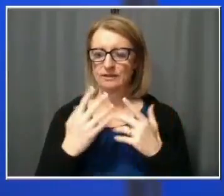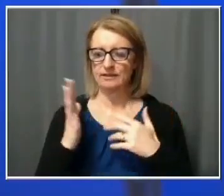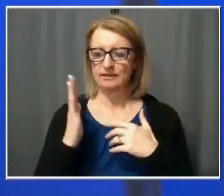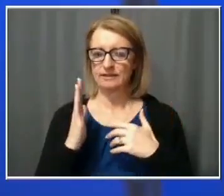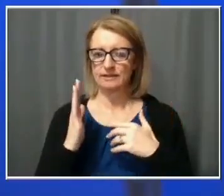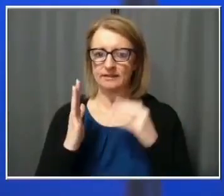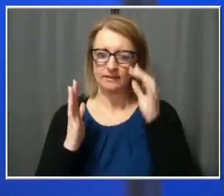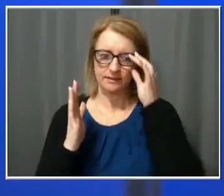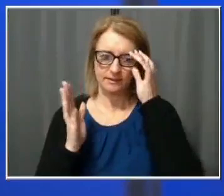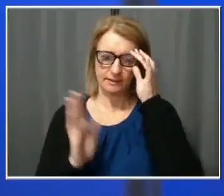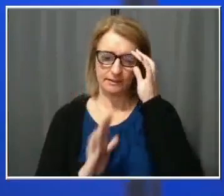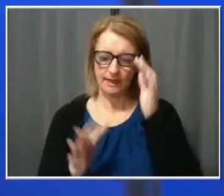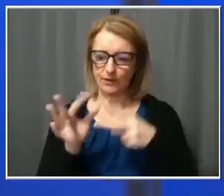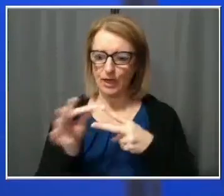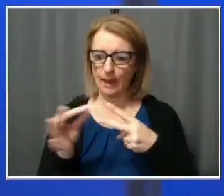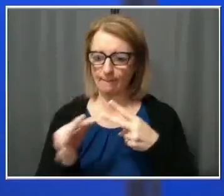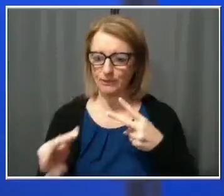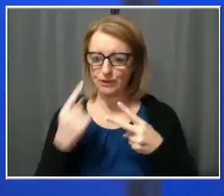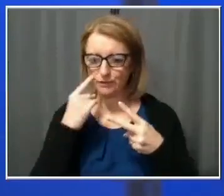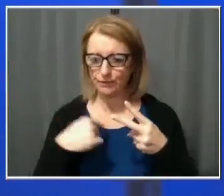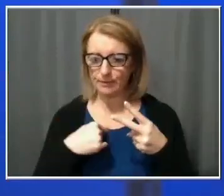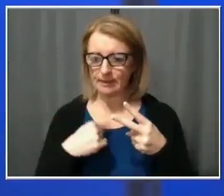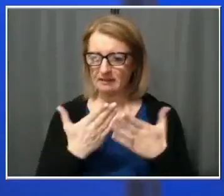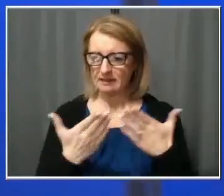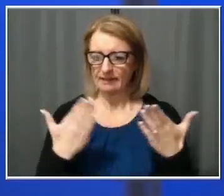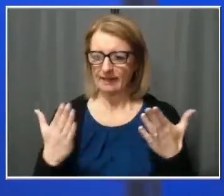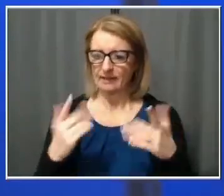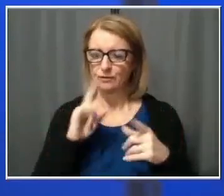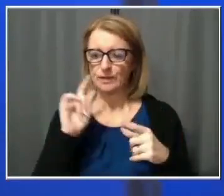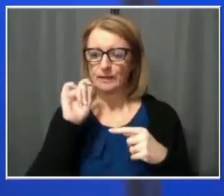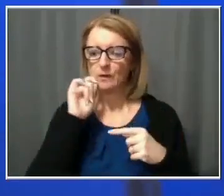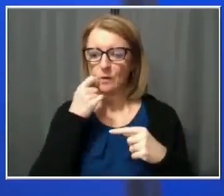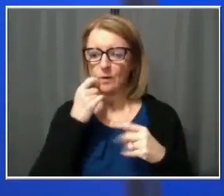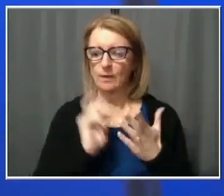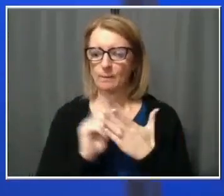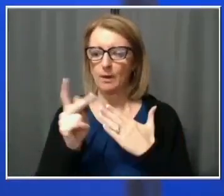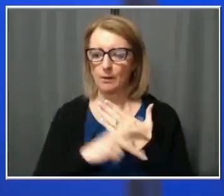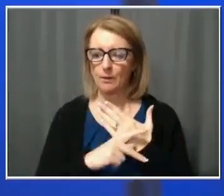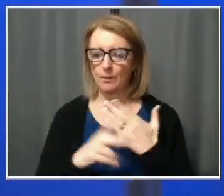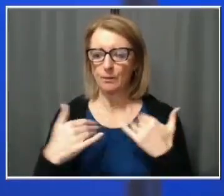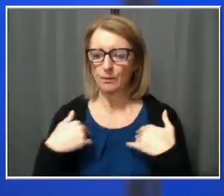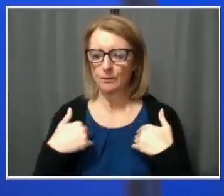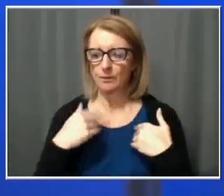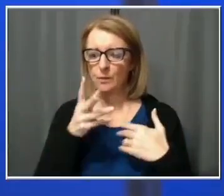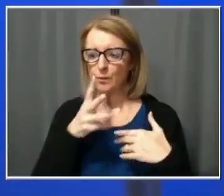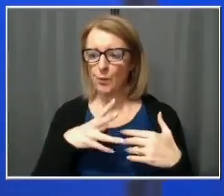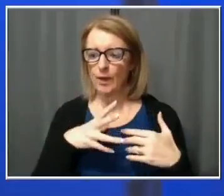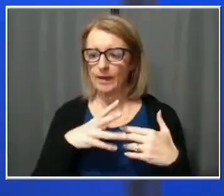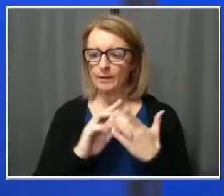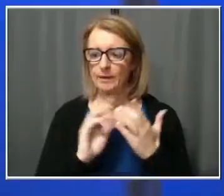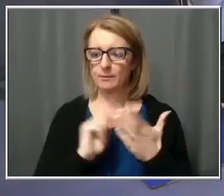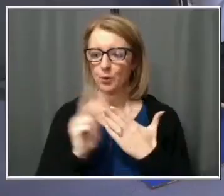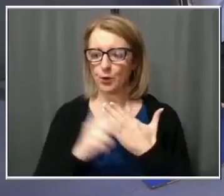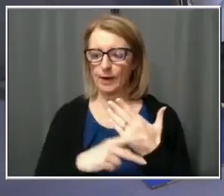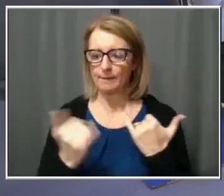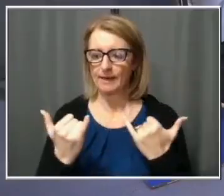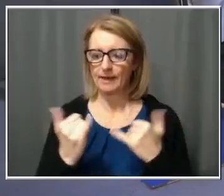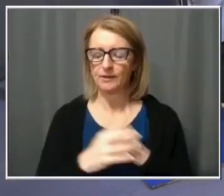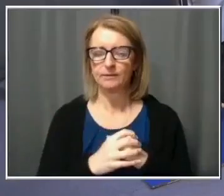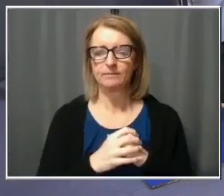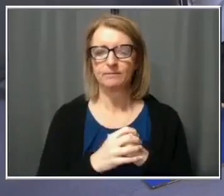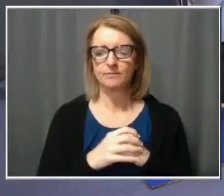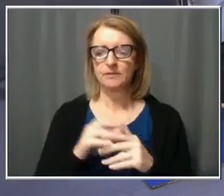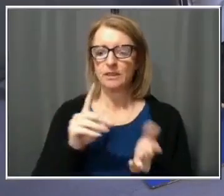an option, and that wasn't a thing. So it's really cool that you have the women women's program. So Dr. Vopat, we